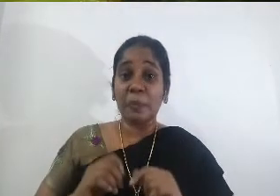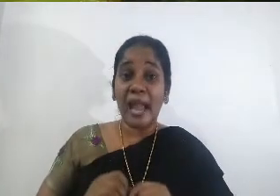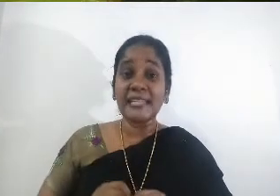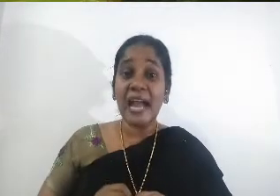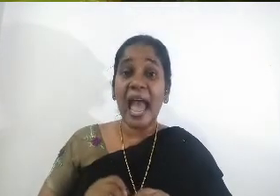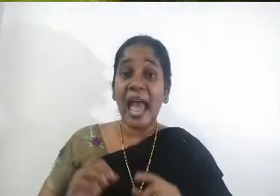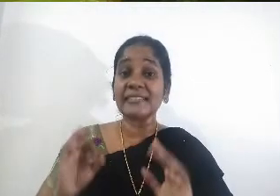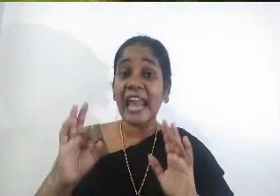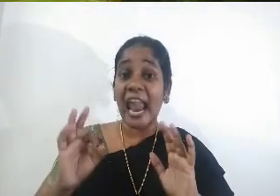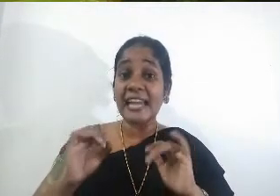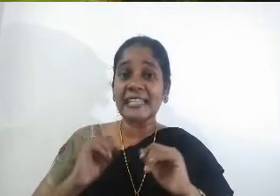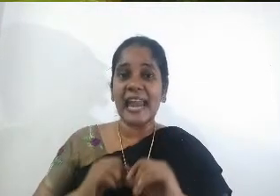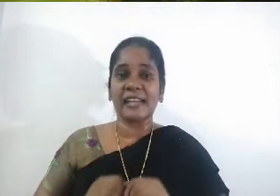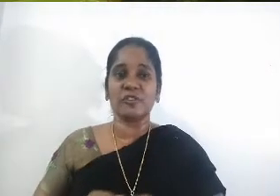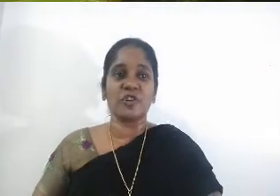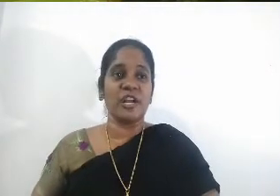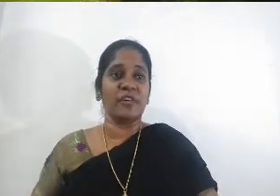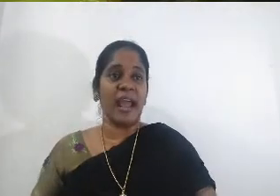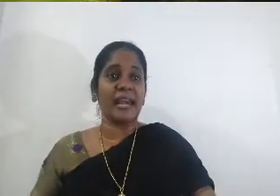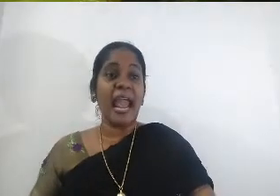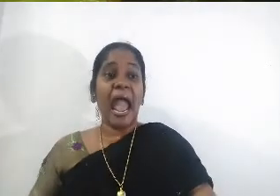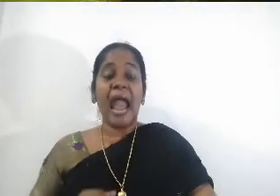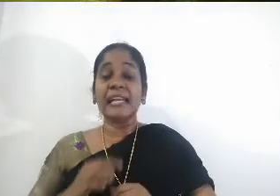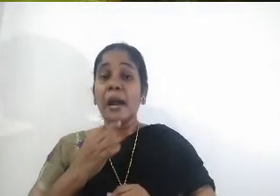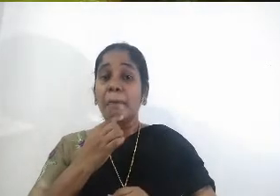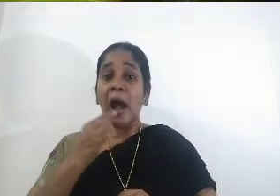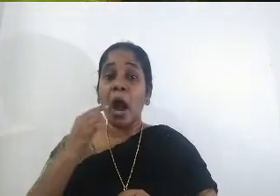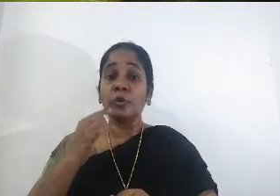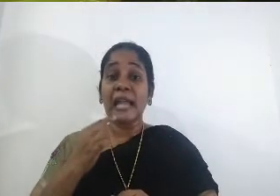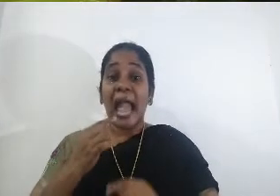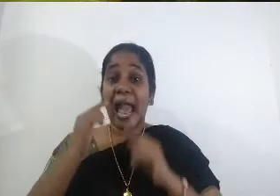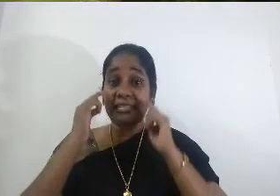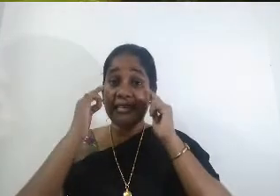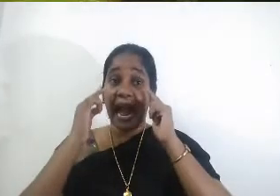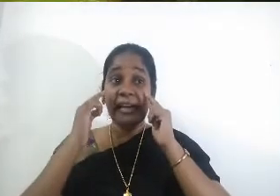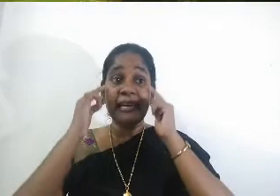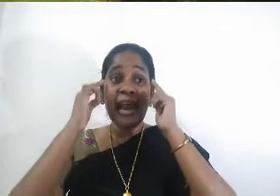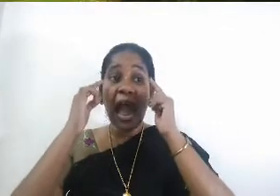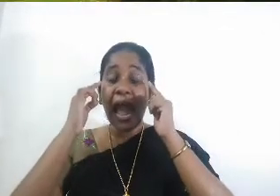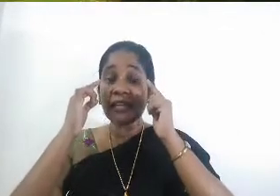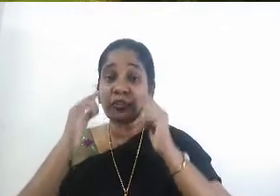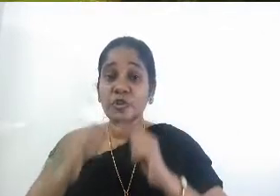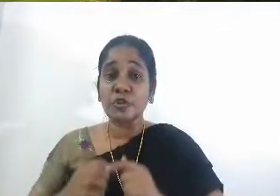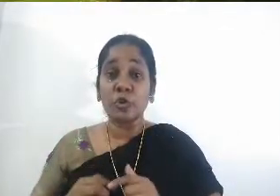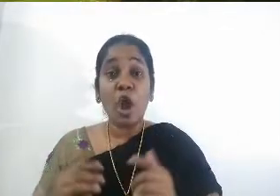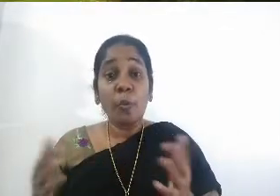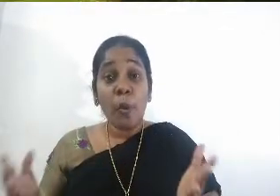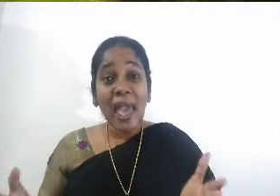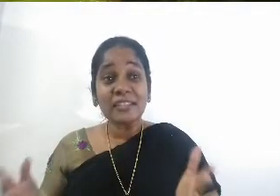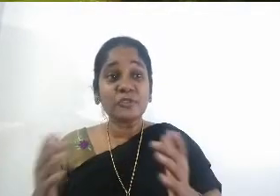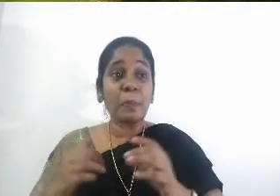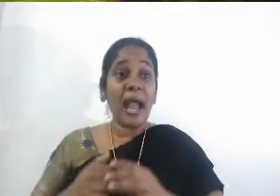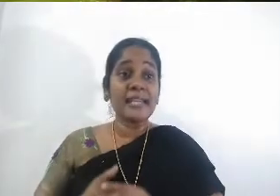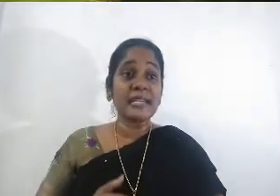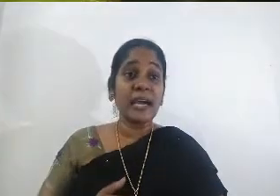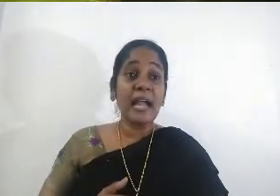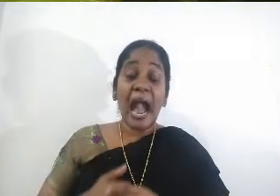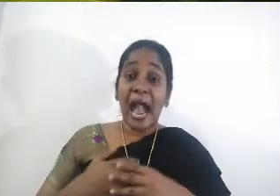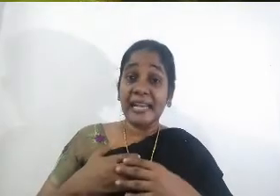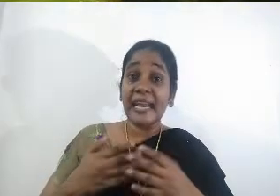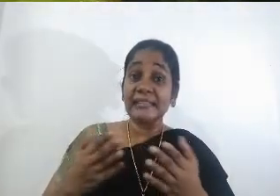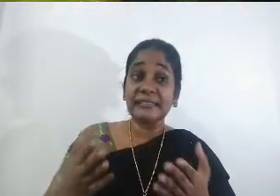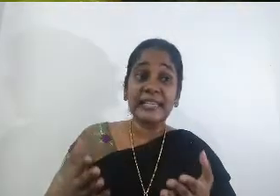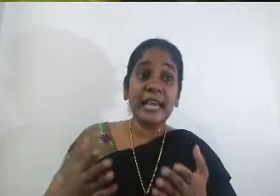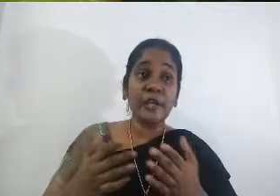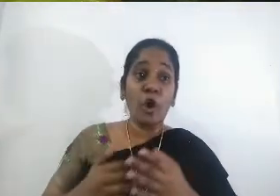The spider has 8 legs, children, and a mouth and tiny eyes too. Well, spider,